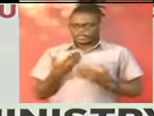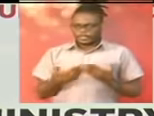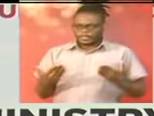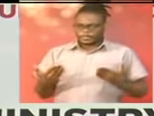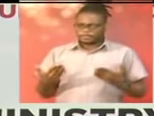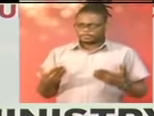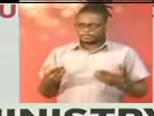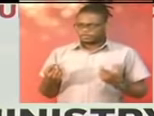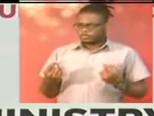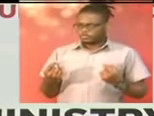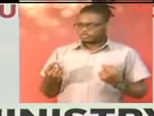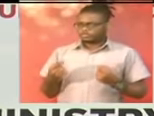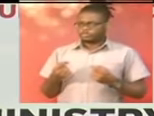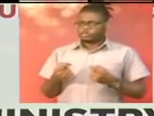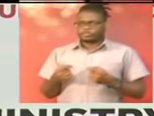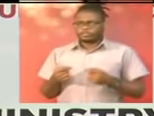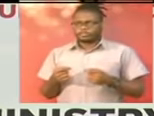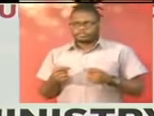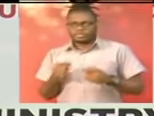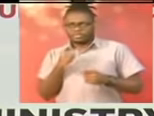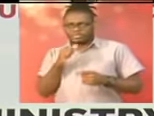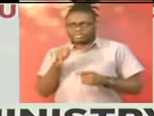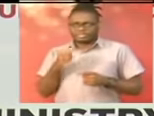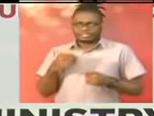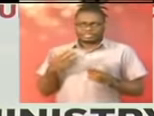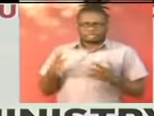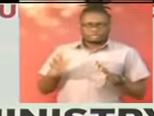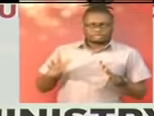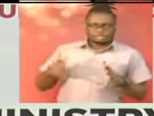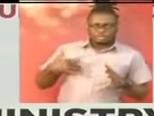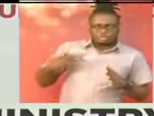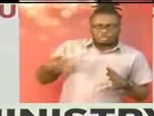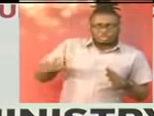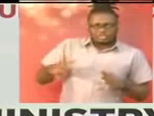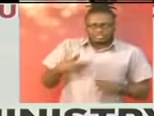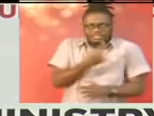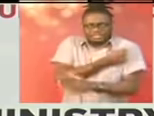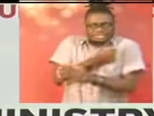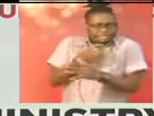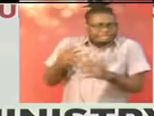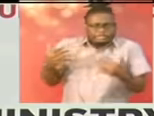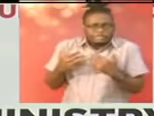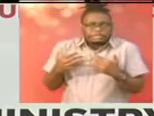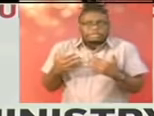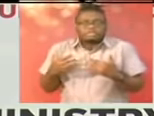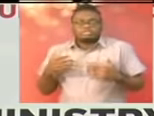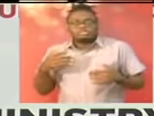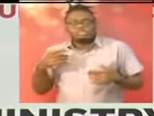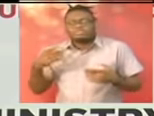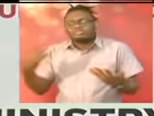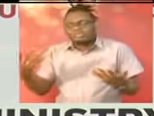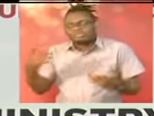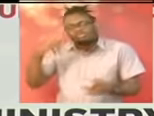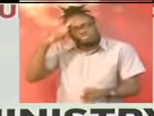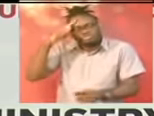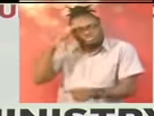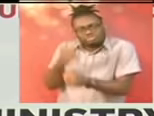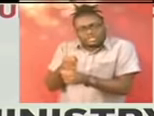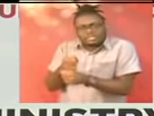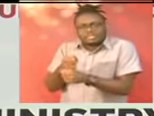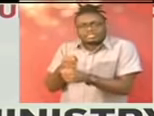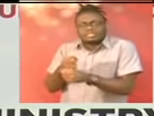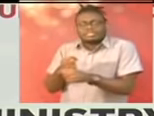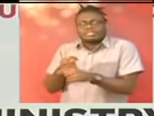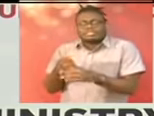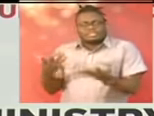to look at the research, to listen to credible sources, and to trust in the system that has provided a